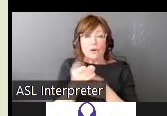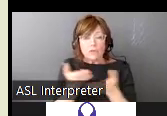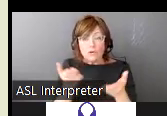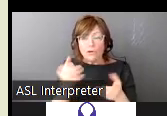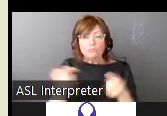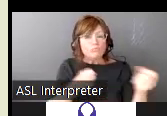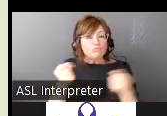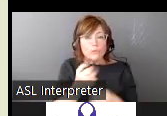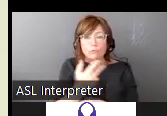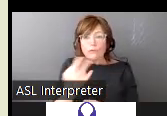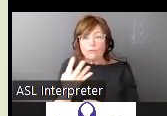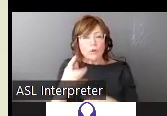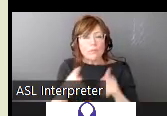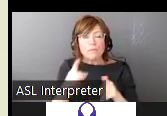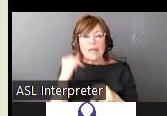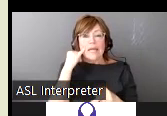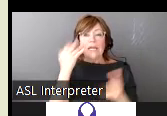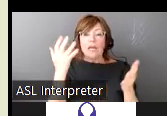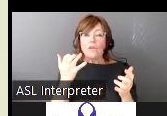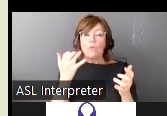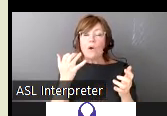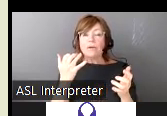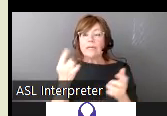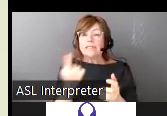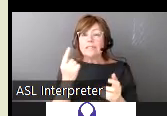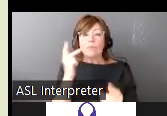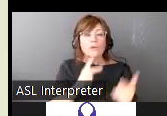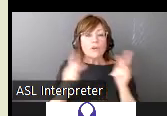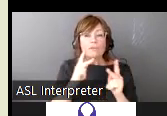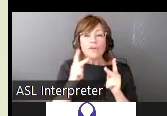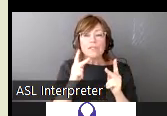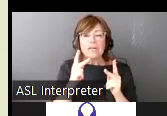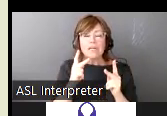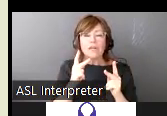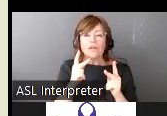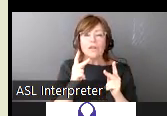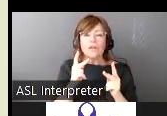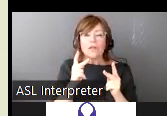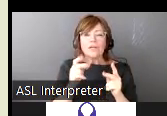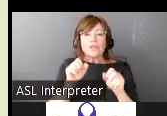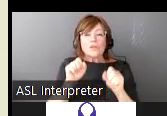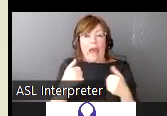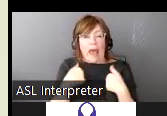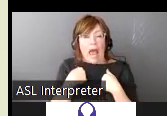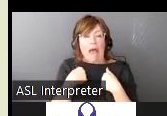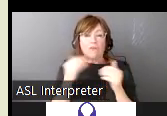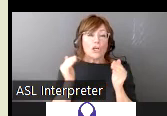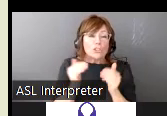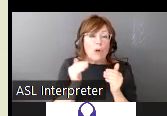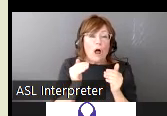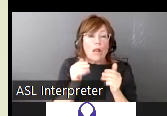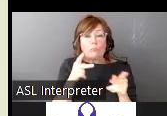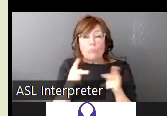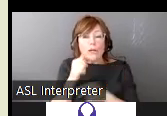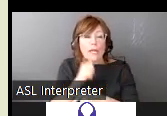someone to accompany you, people will come see you. You can have a small party every day and a big party every week. Money can solve